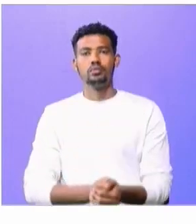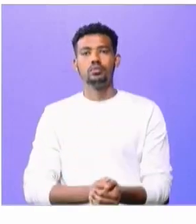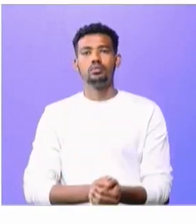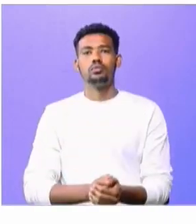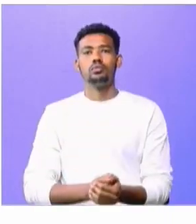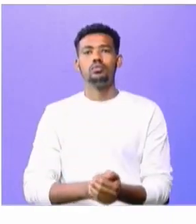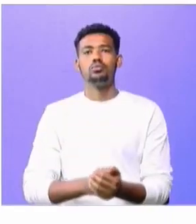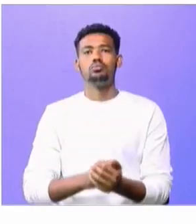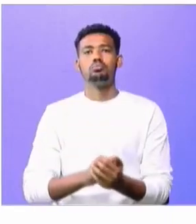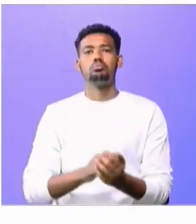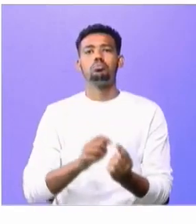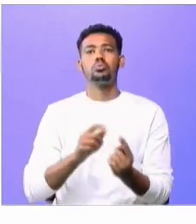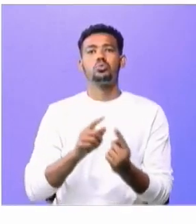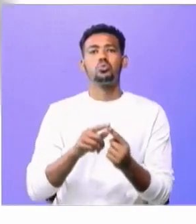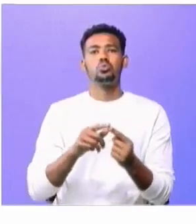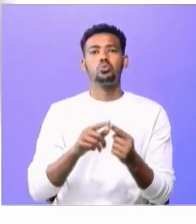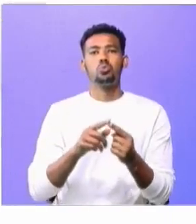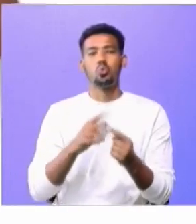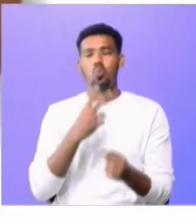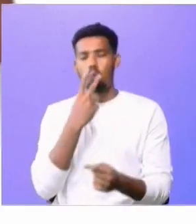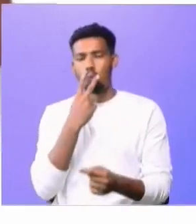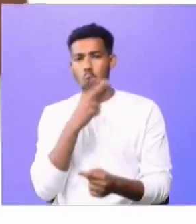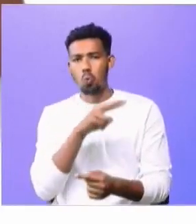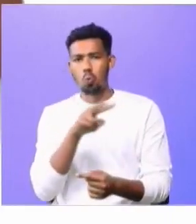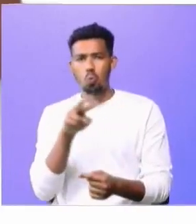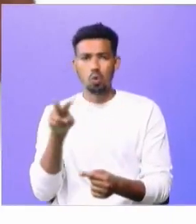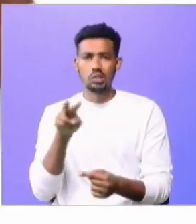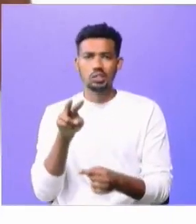to watching film.